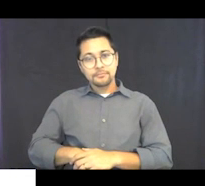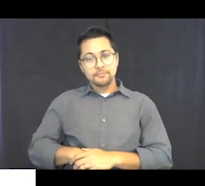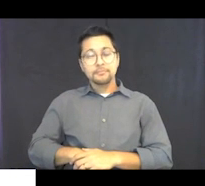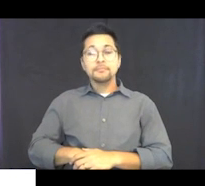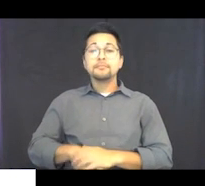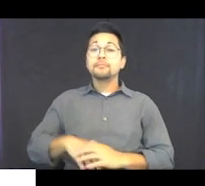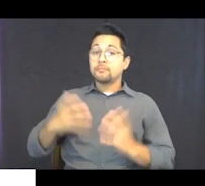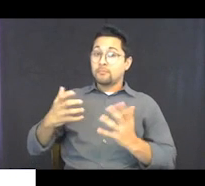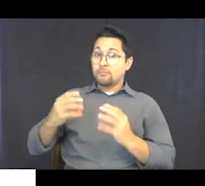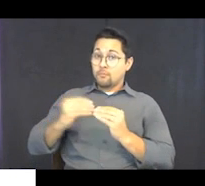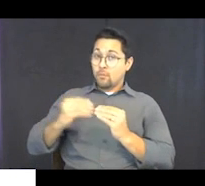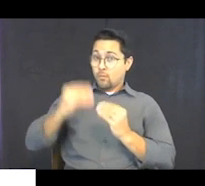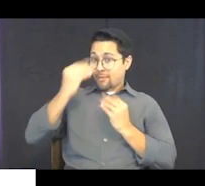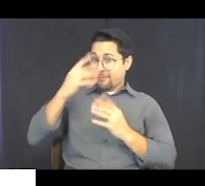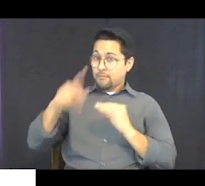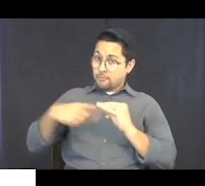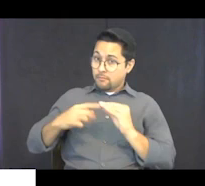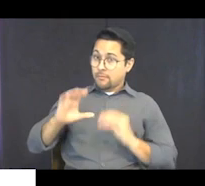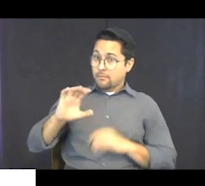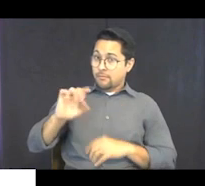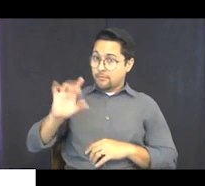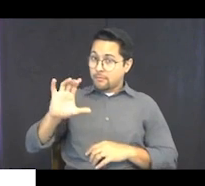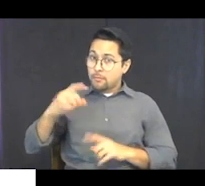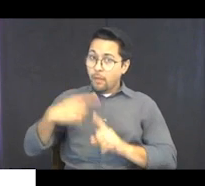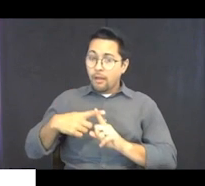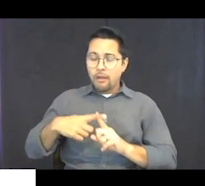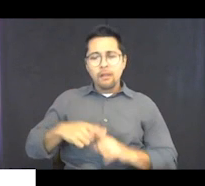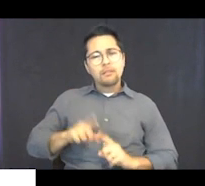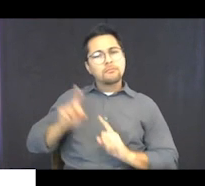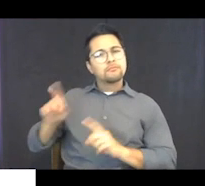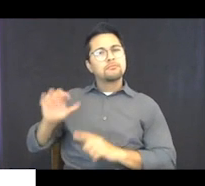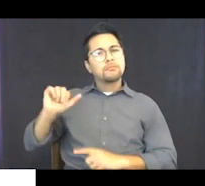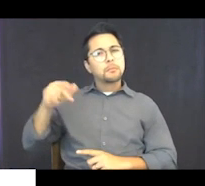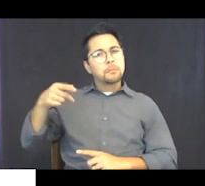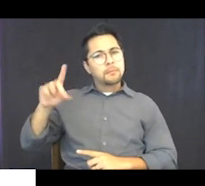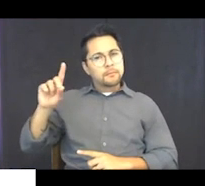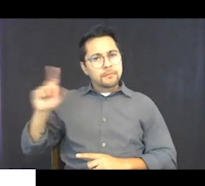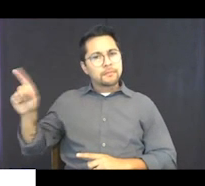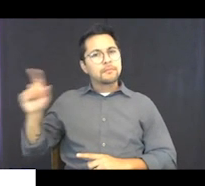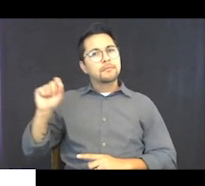Want more information about CDC Plus? Visit